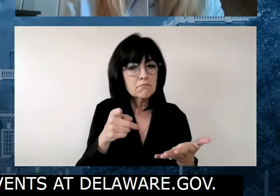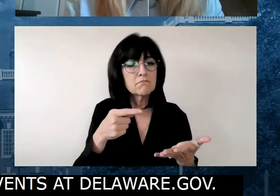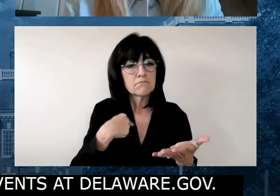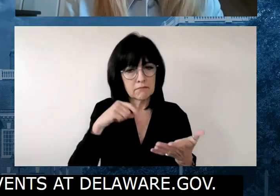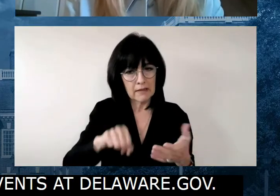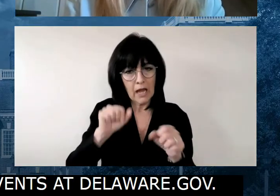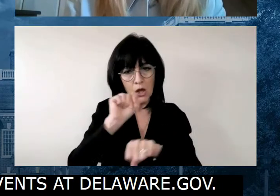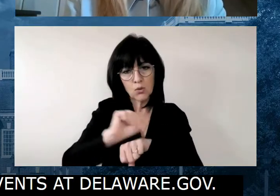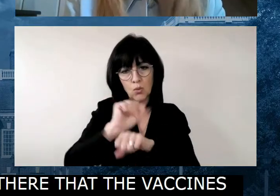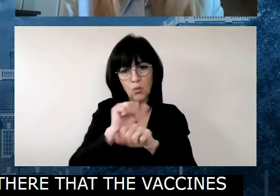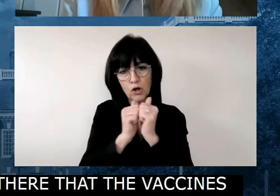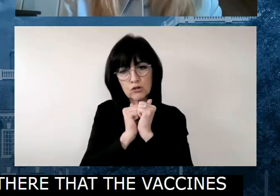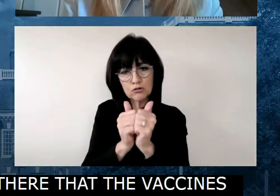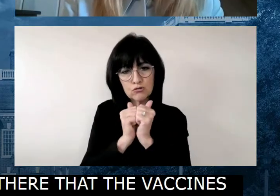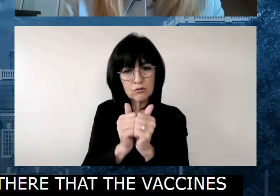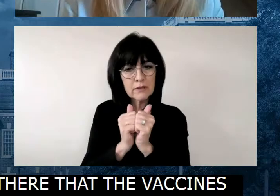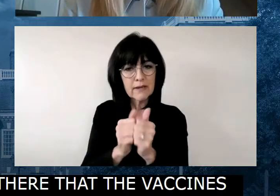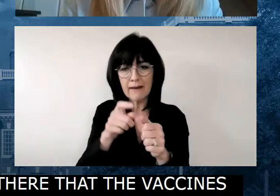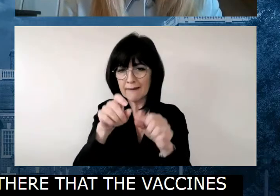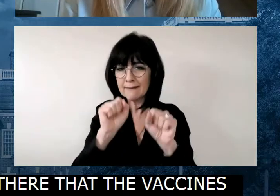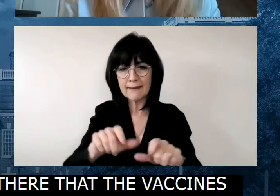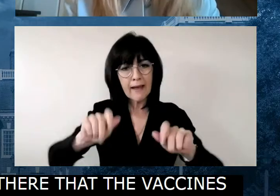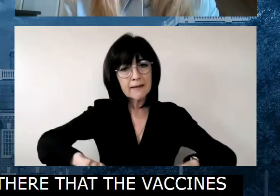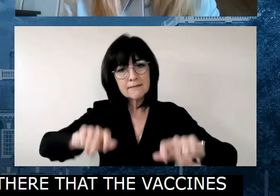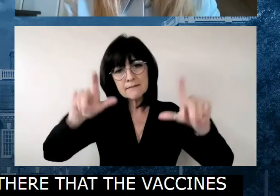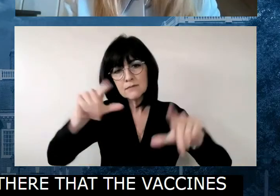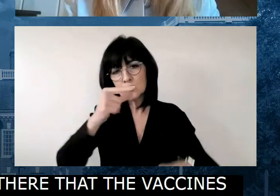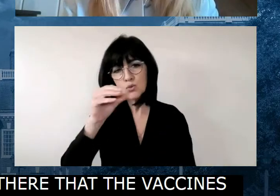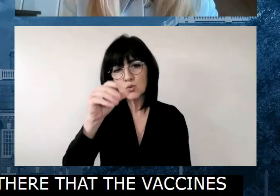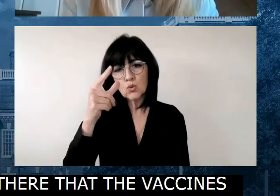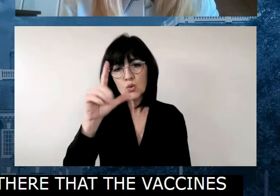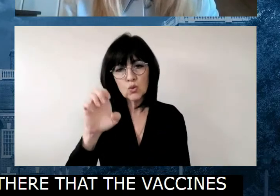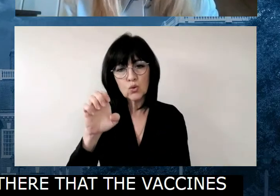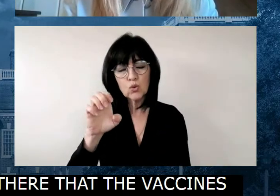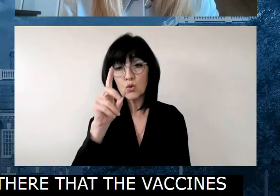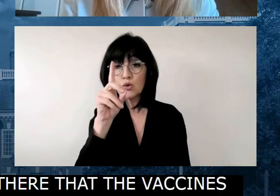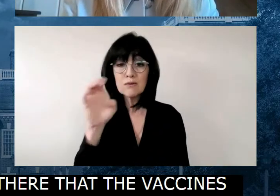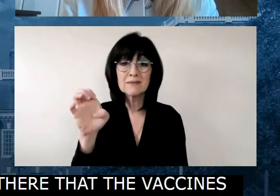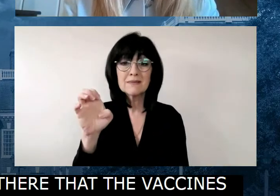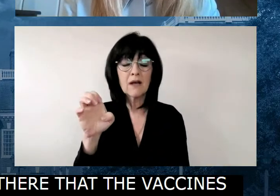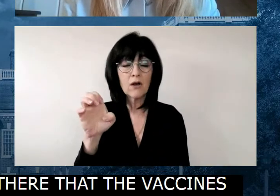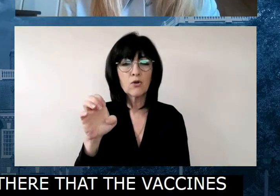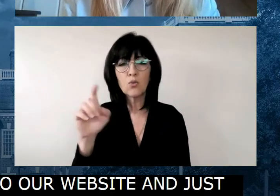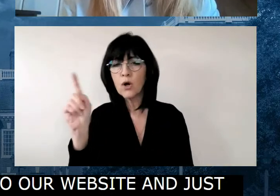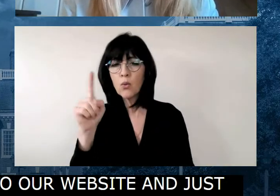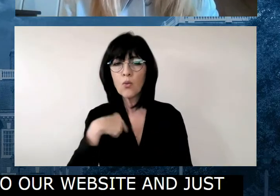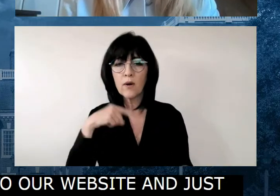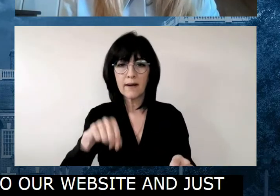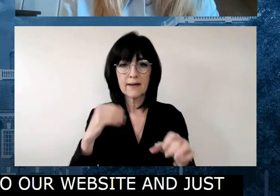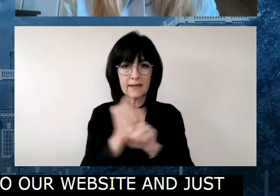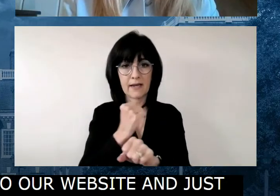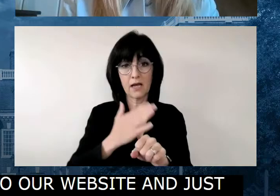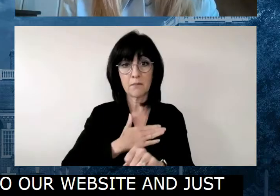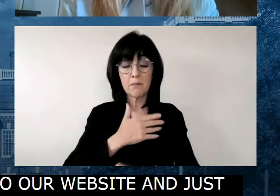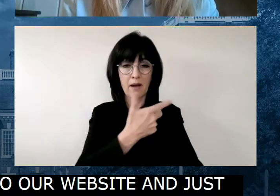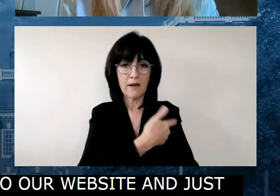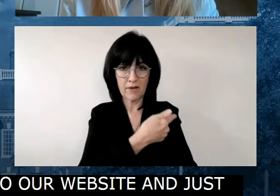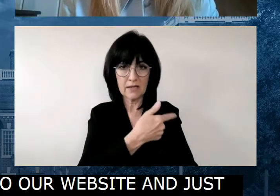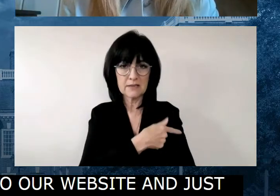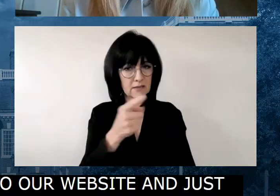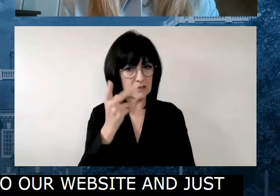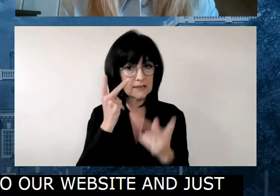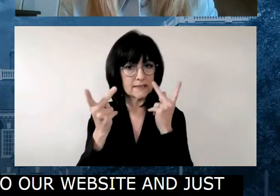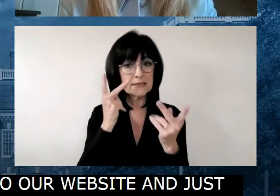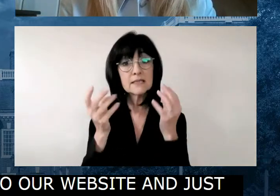website, just Google Delaware, get my vaccine, and you can find all the locations, or many of the locations where the